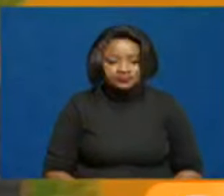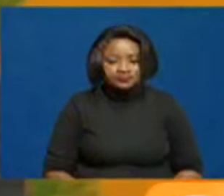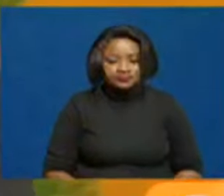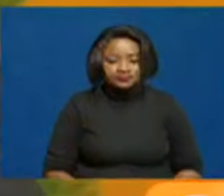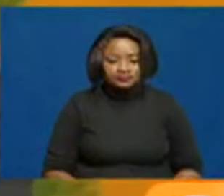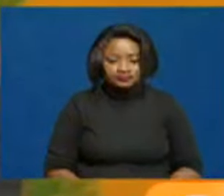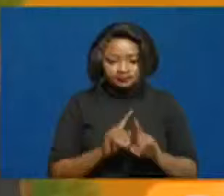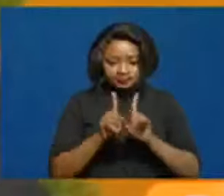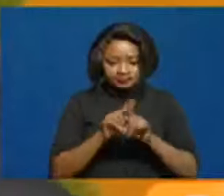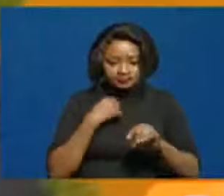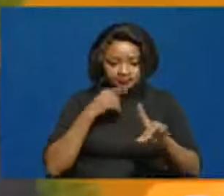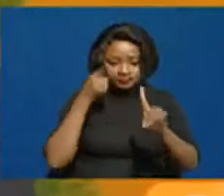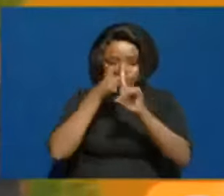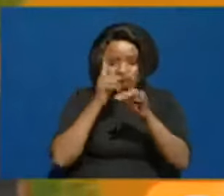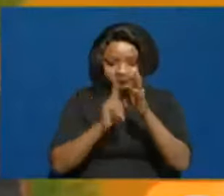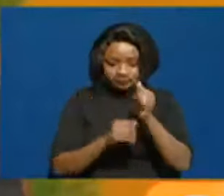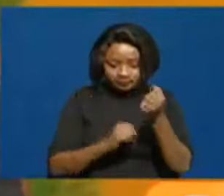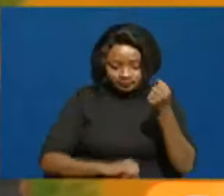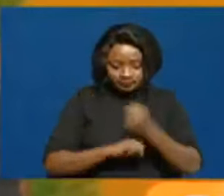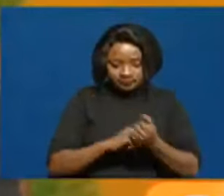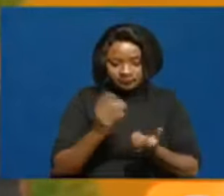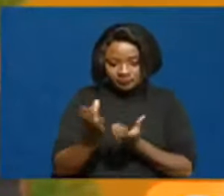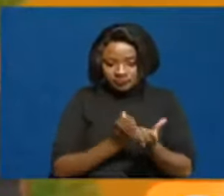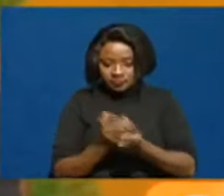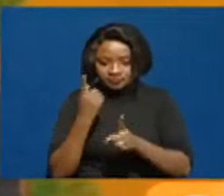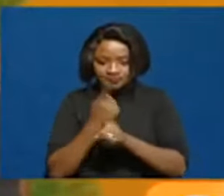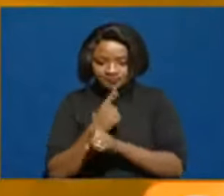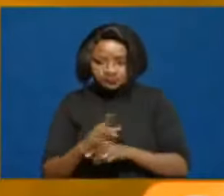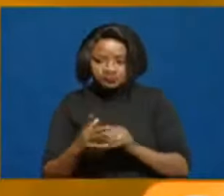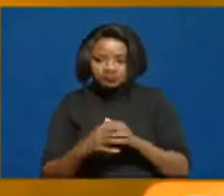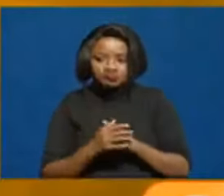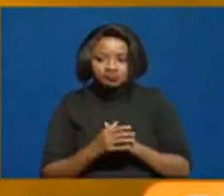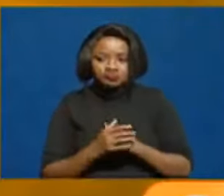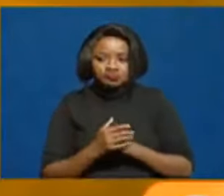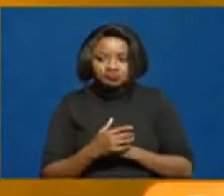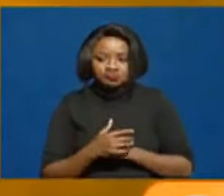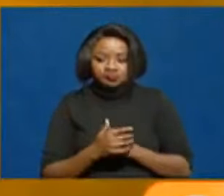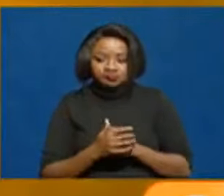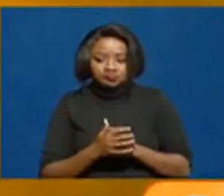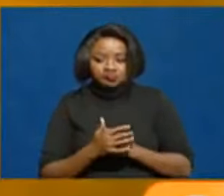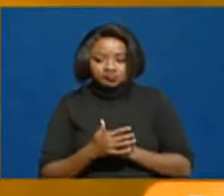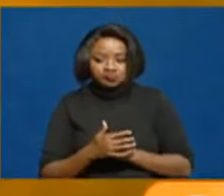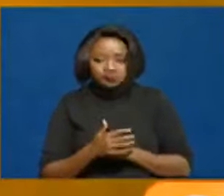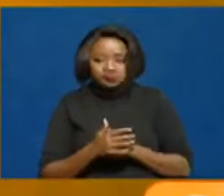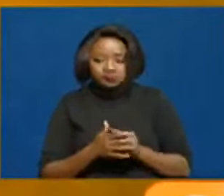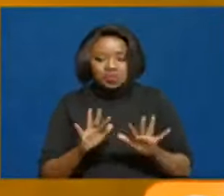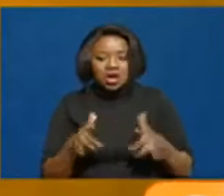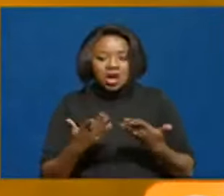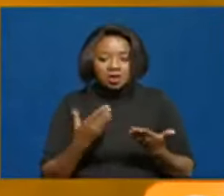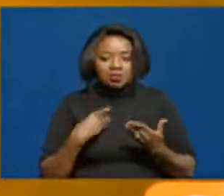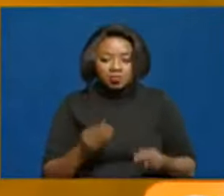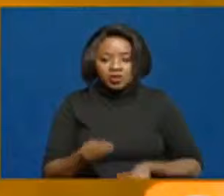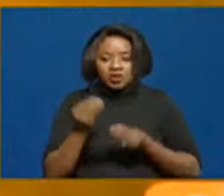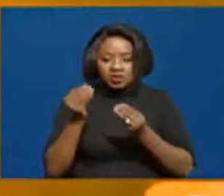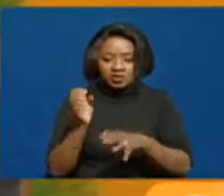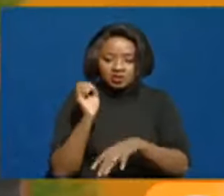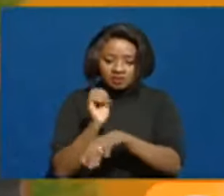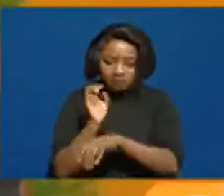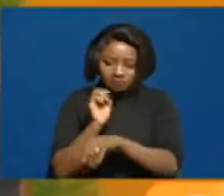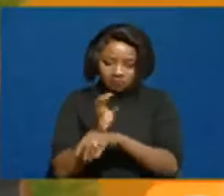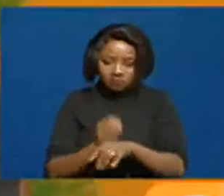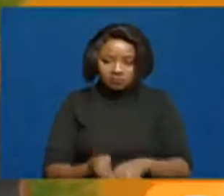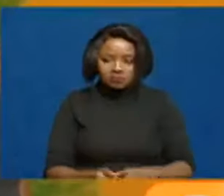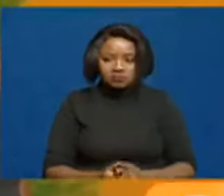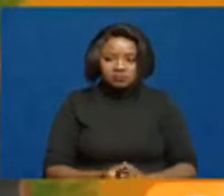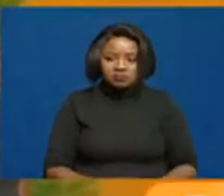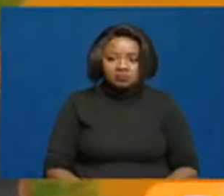the capacity of enterprises such as Old Uganda Road Enterprise here, and we do that by offering them business